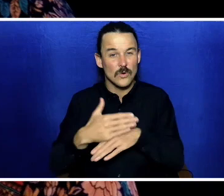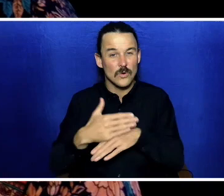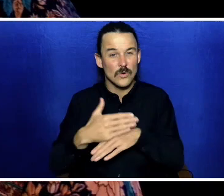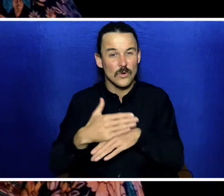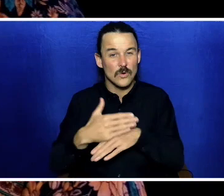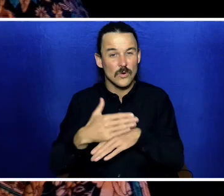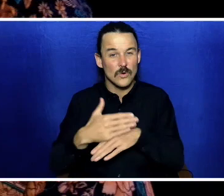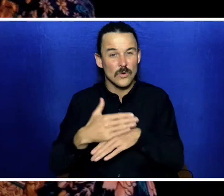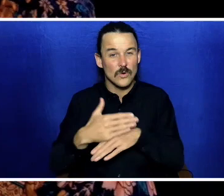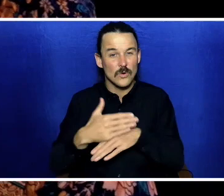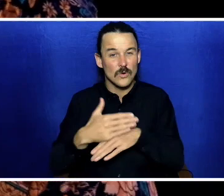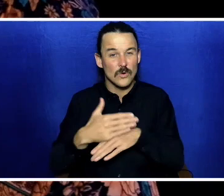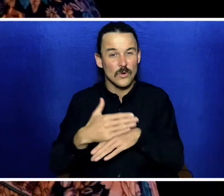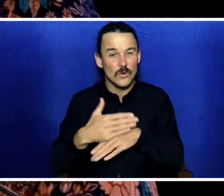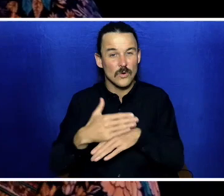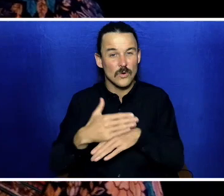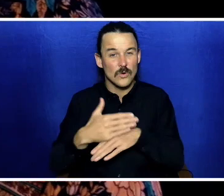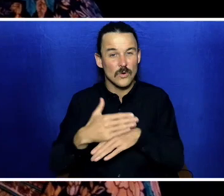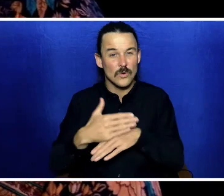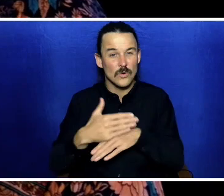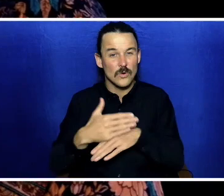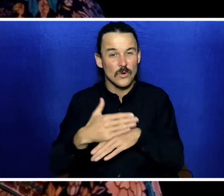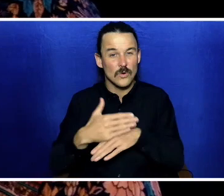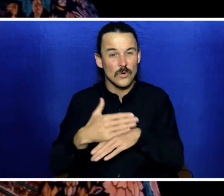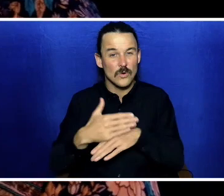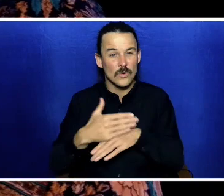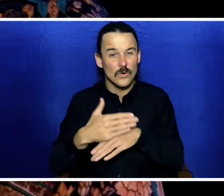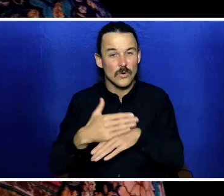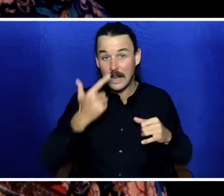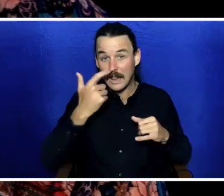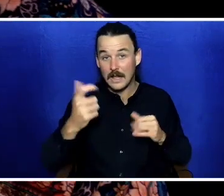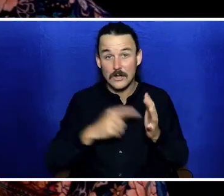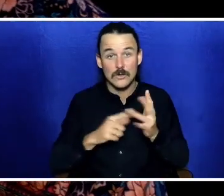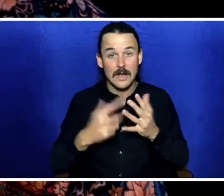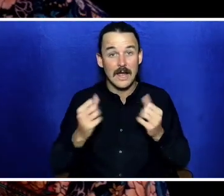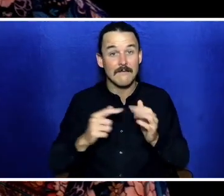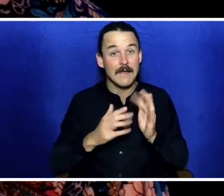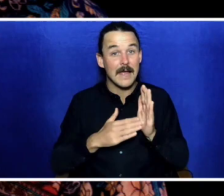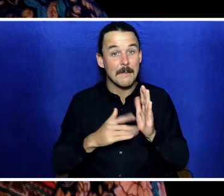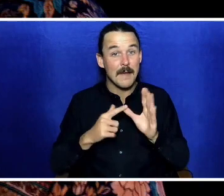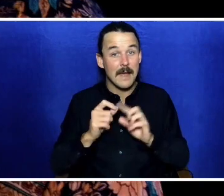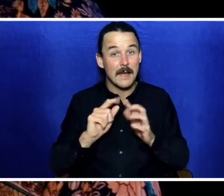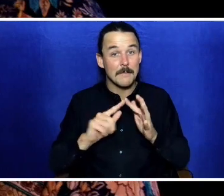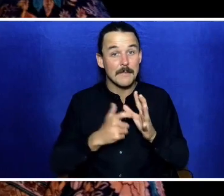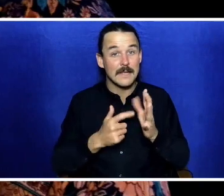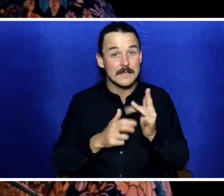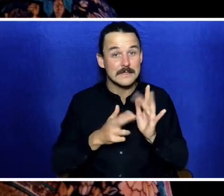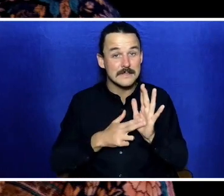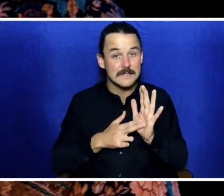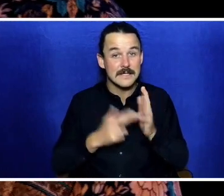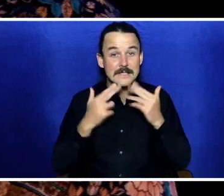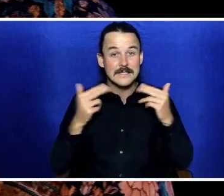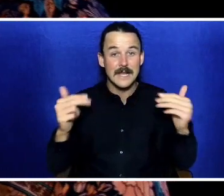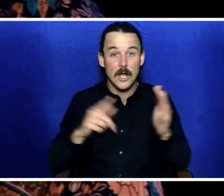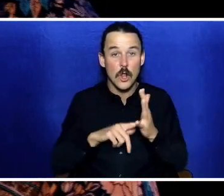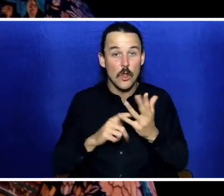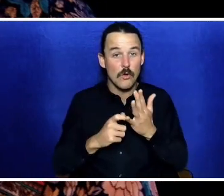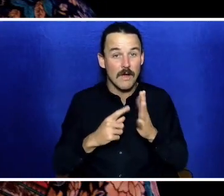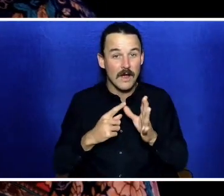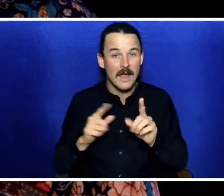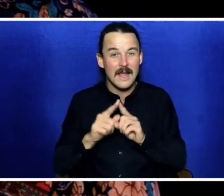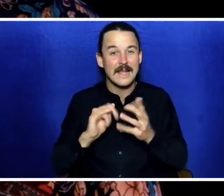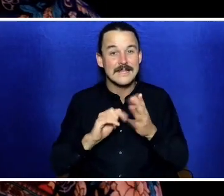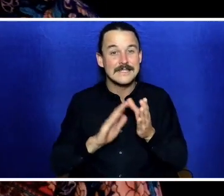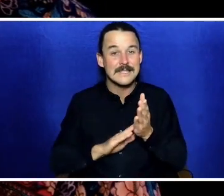to have an operatic debut for Victorian Opera from Emma Pearson singing the role of Laura and Samuel Dundas singing